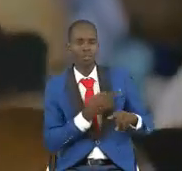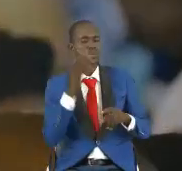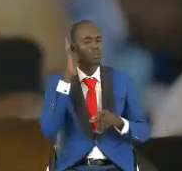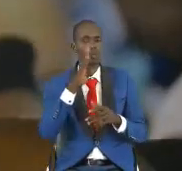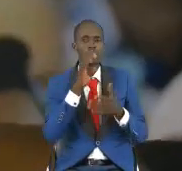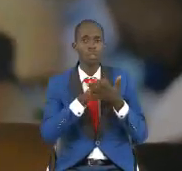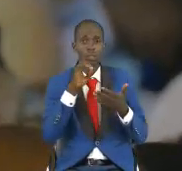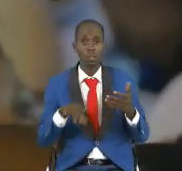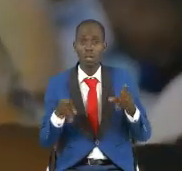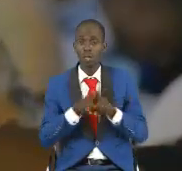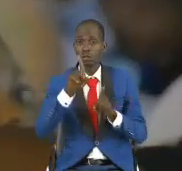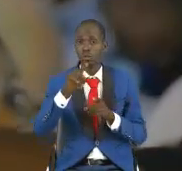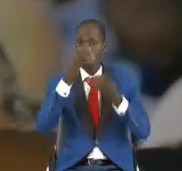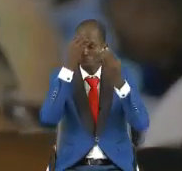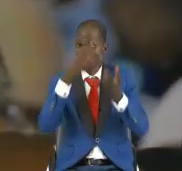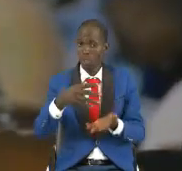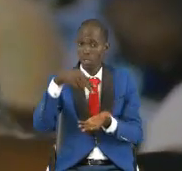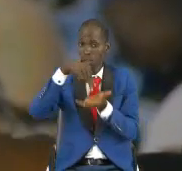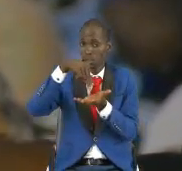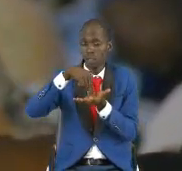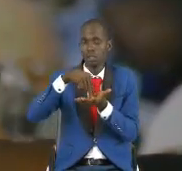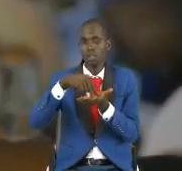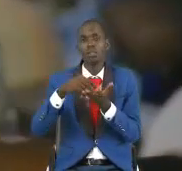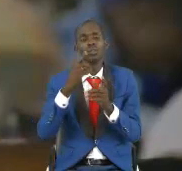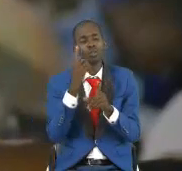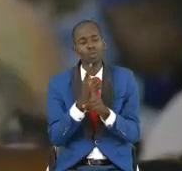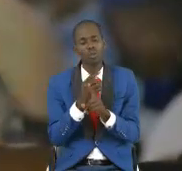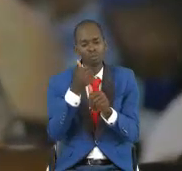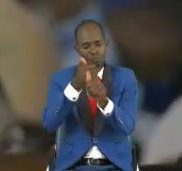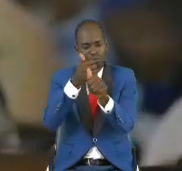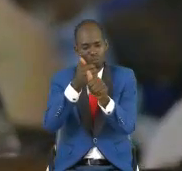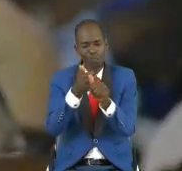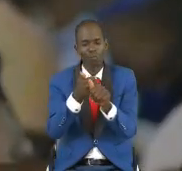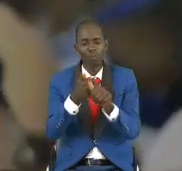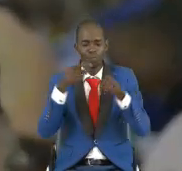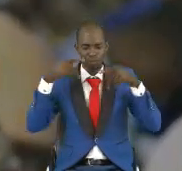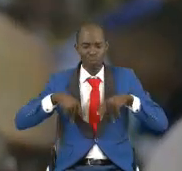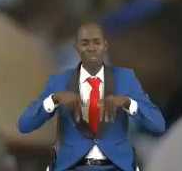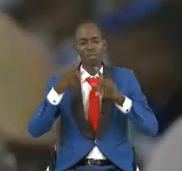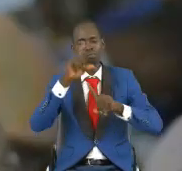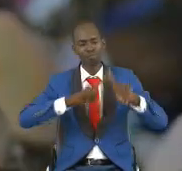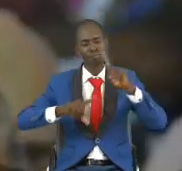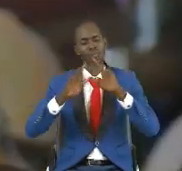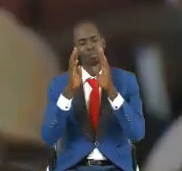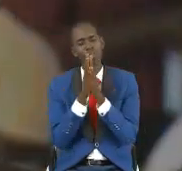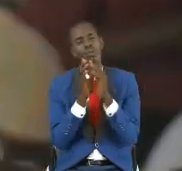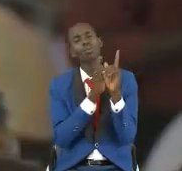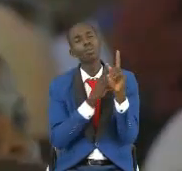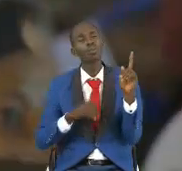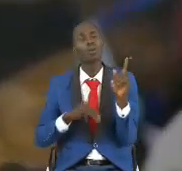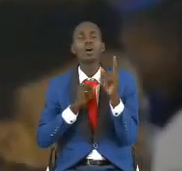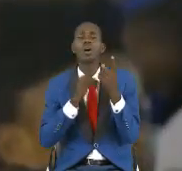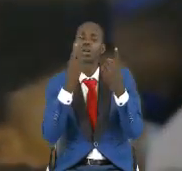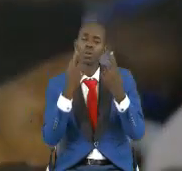we are standing up, just tell the Lord, Lord, I come. Lord, I come. And Lord, I receive it now,